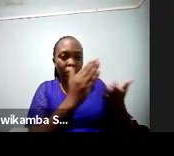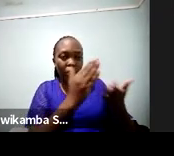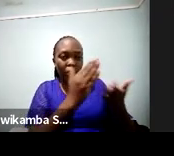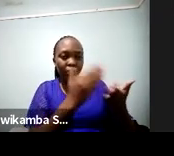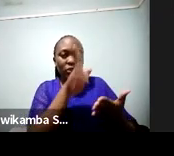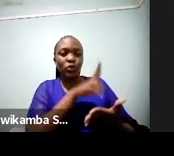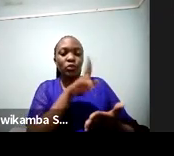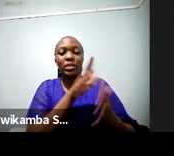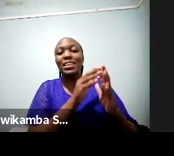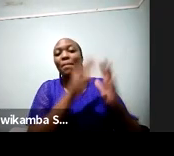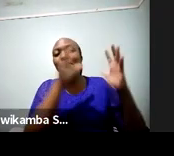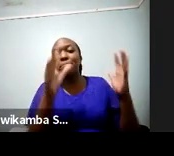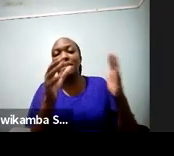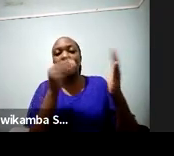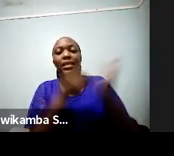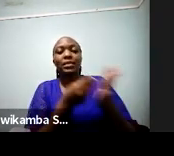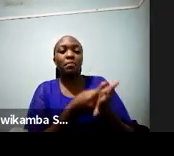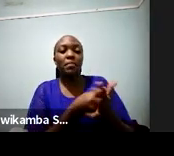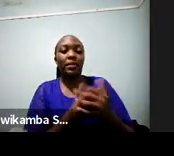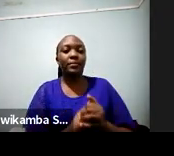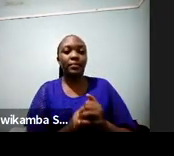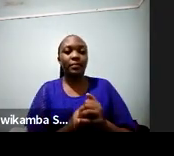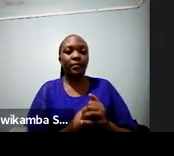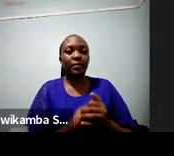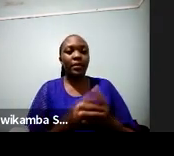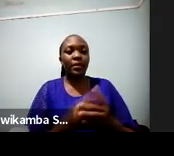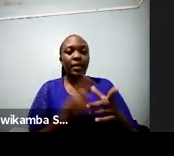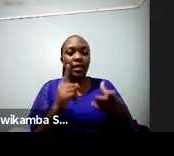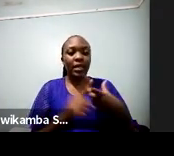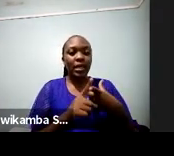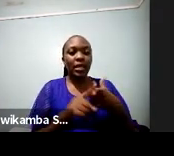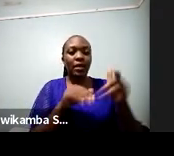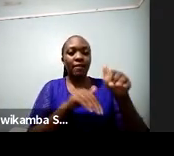by food. It will be followed by